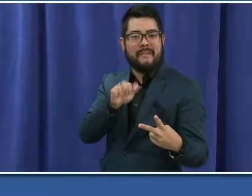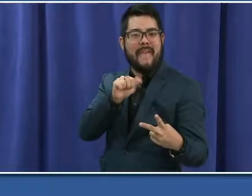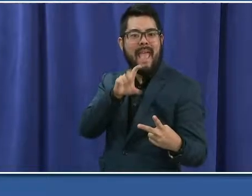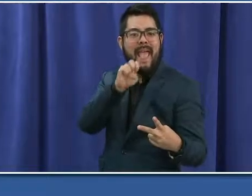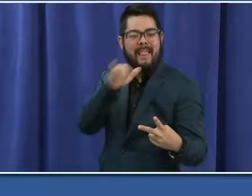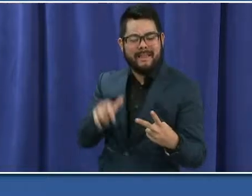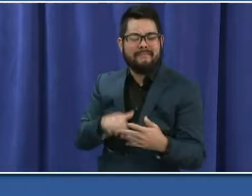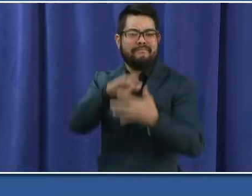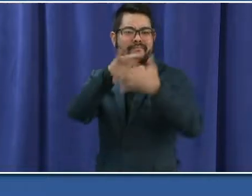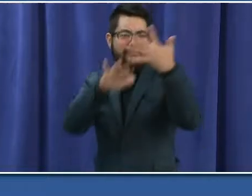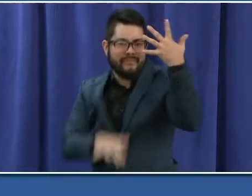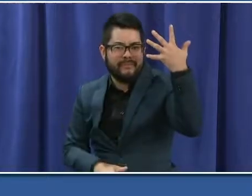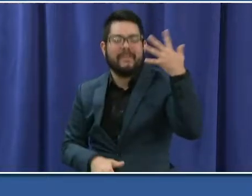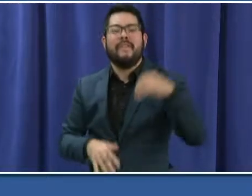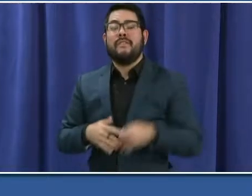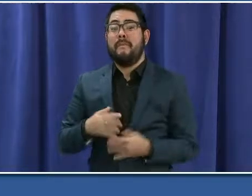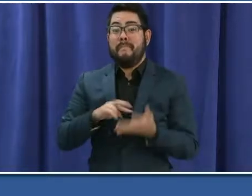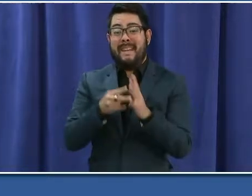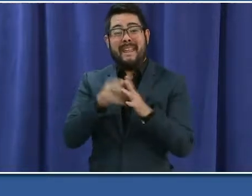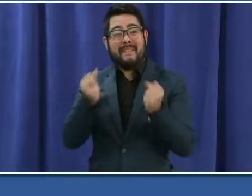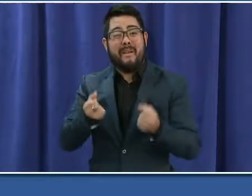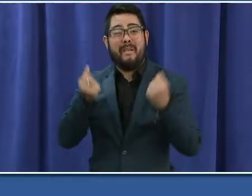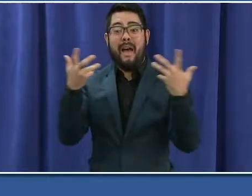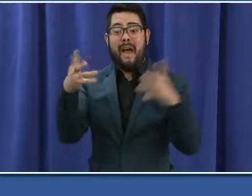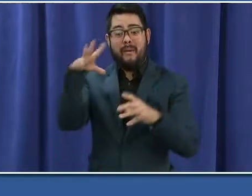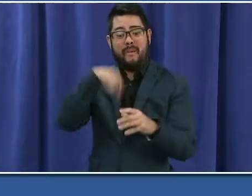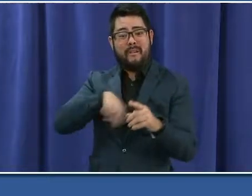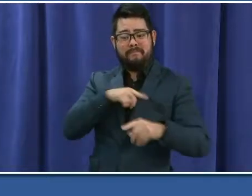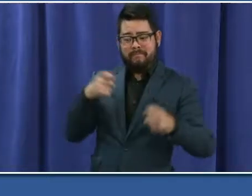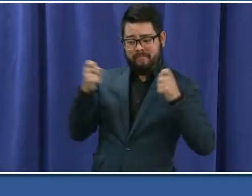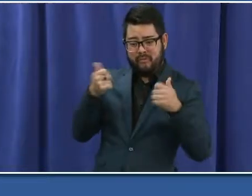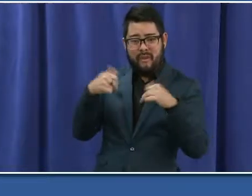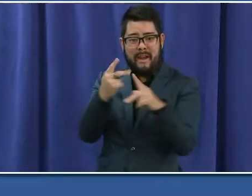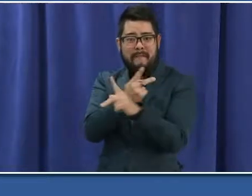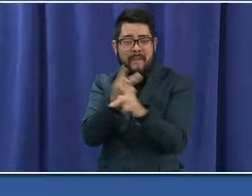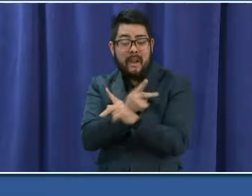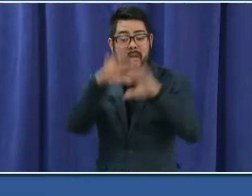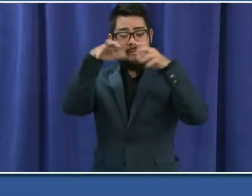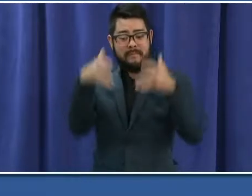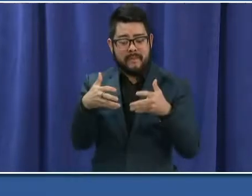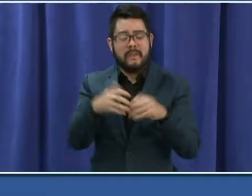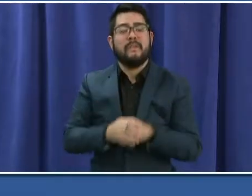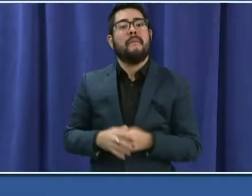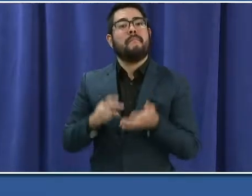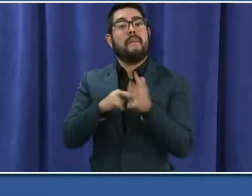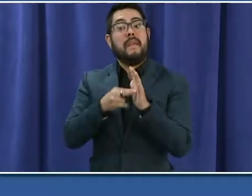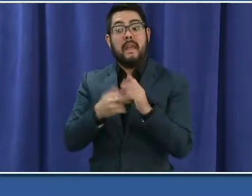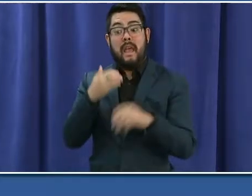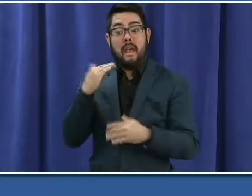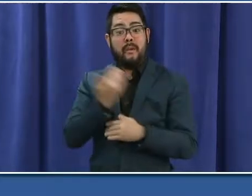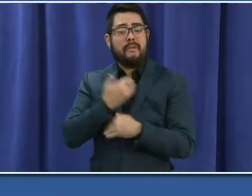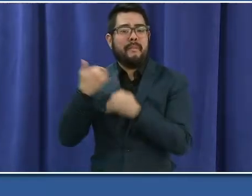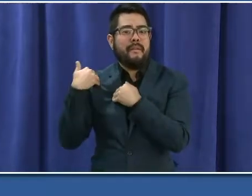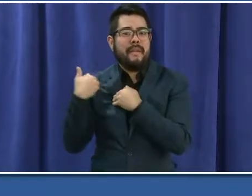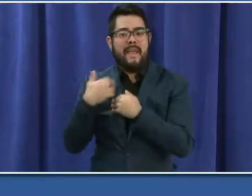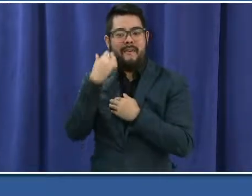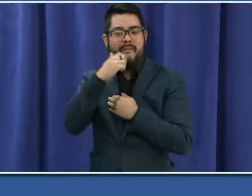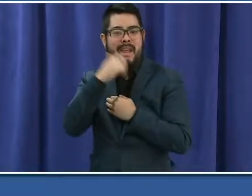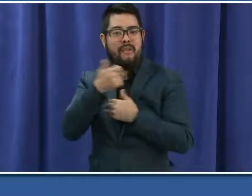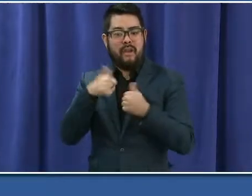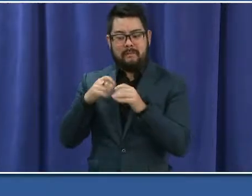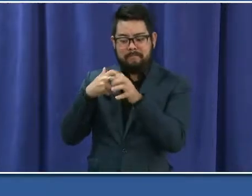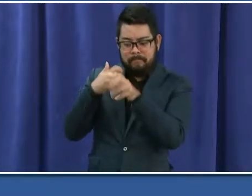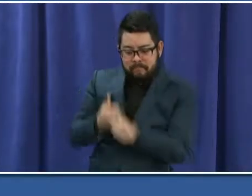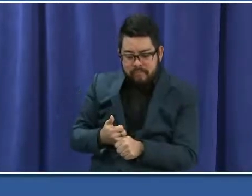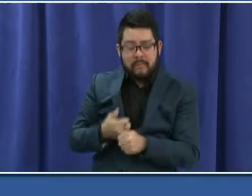So you get a sense of the magnitude of what we're managing. And so we're doing work every day to keep that infrastructure up to date, to also do new